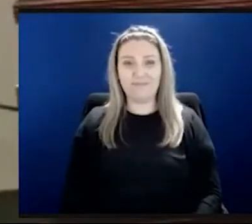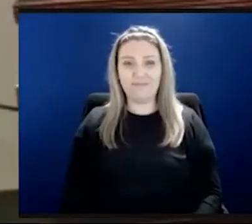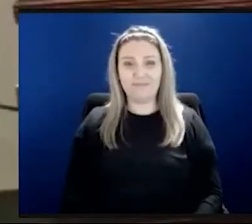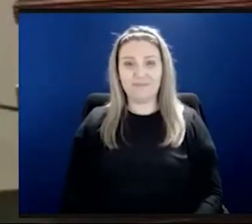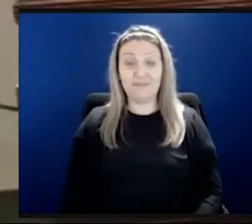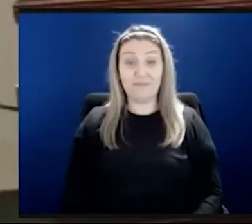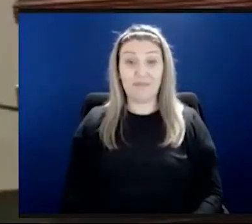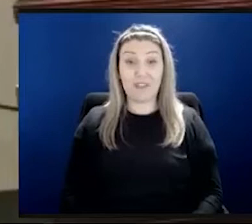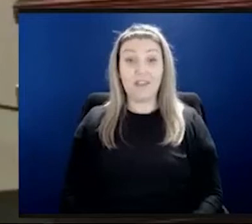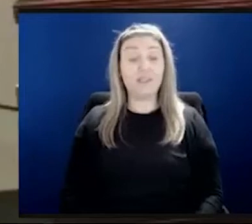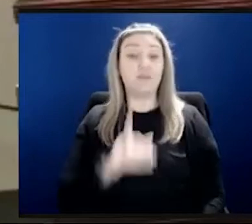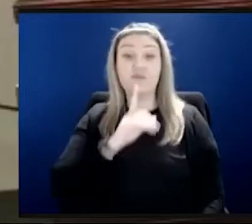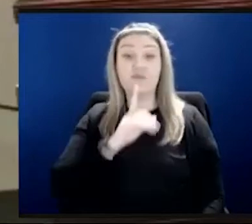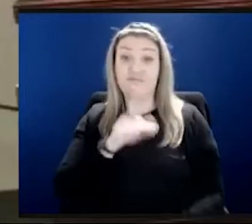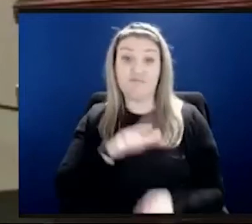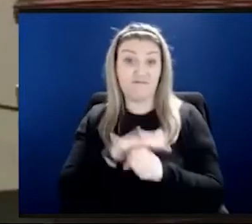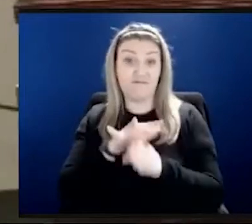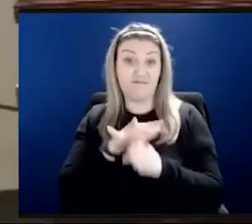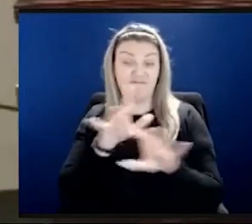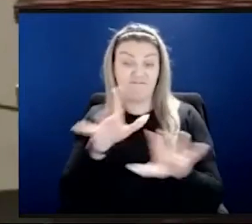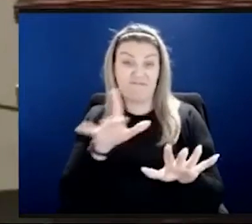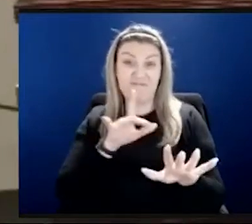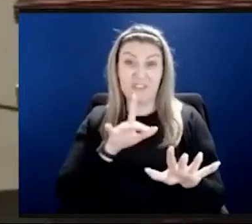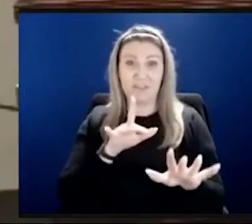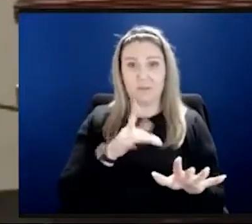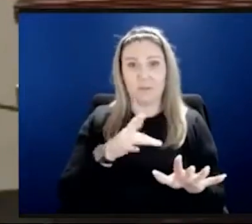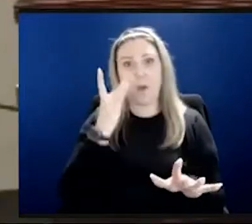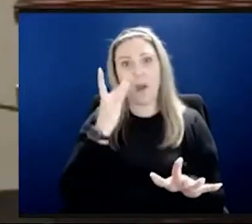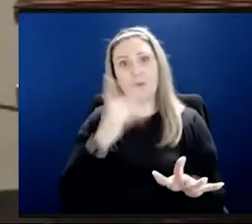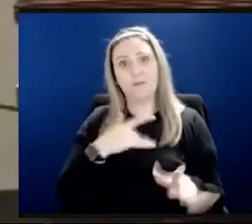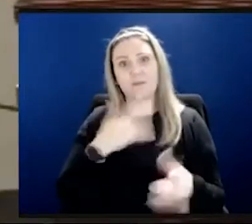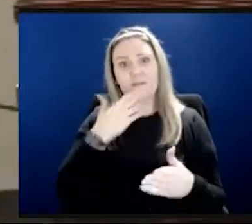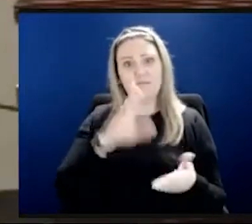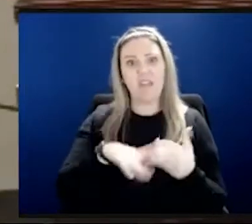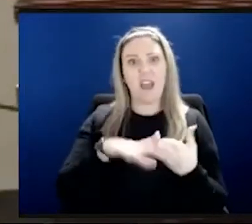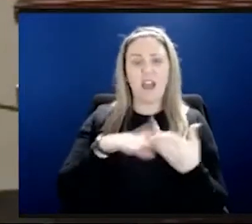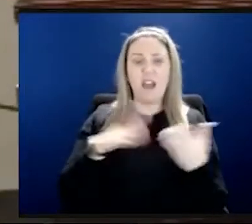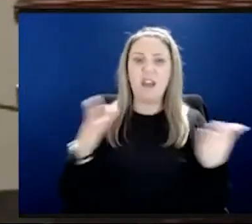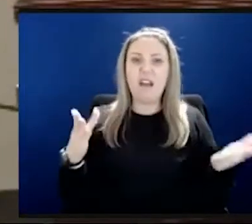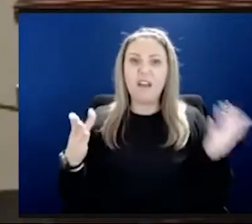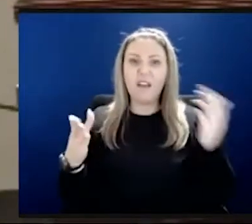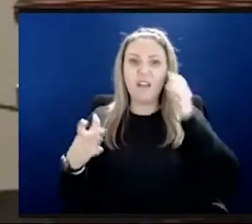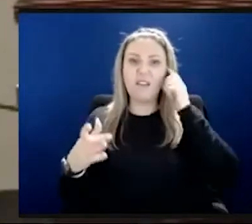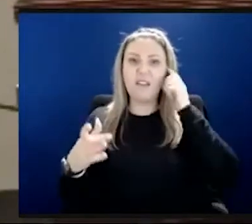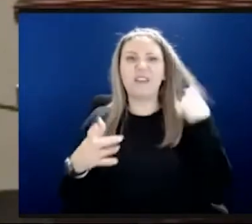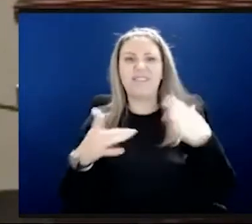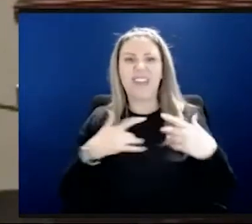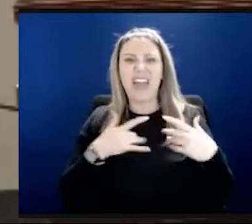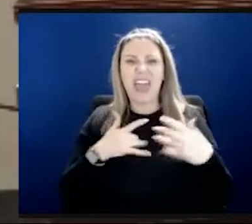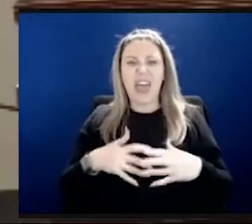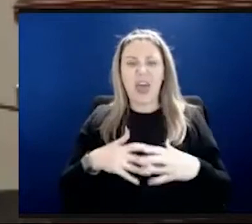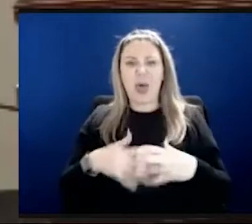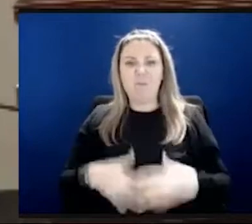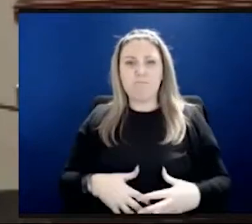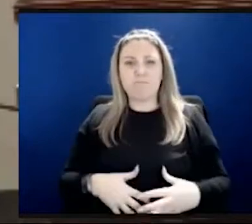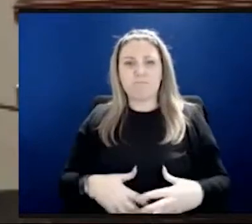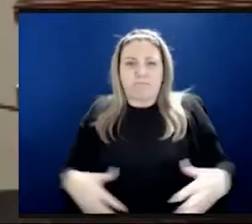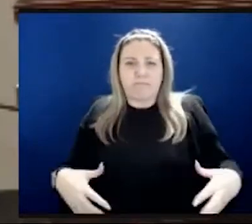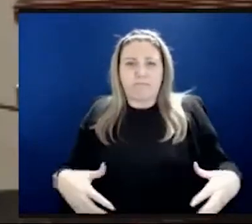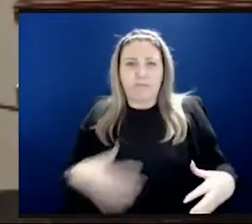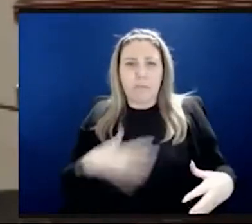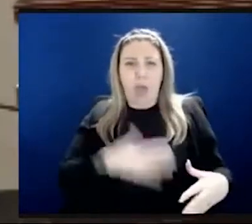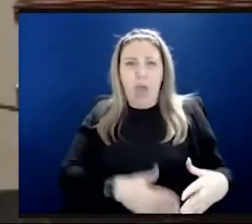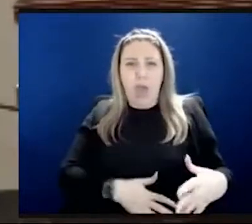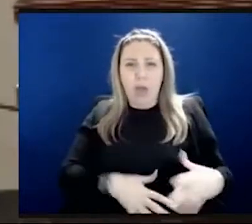enough, that turns out why I was feeling so bad. 'Cause I was feeling this bloat in my gut, and that's what I thought